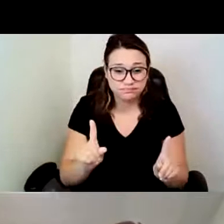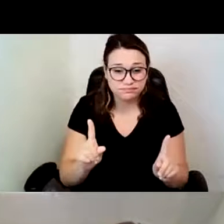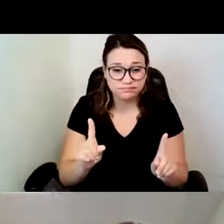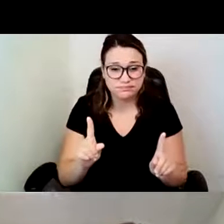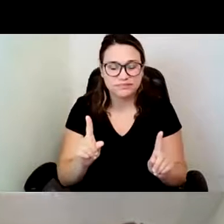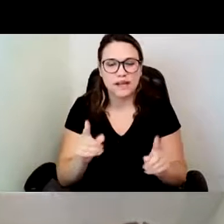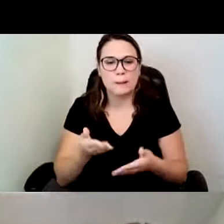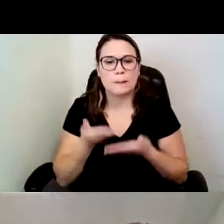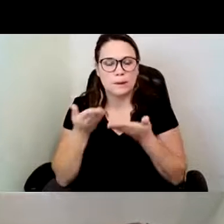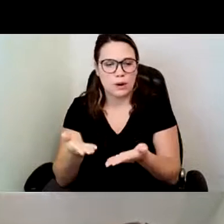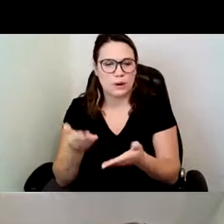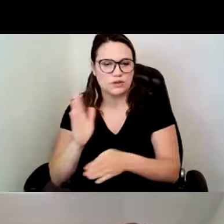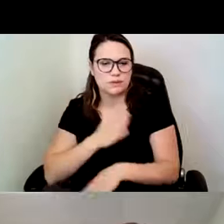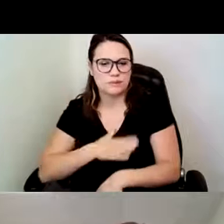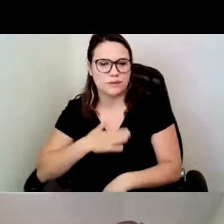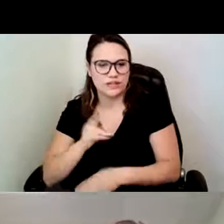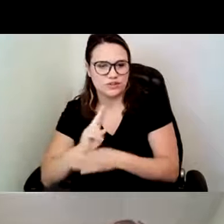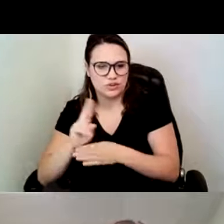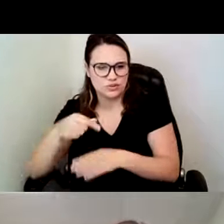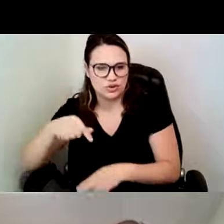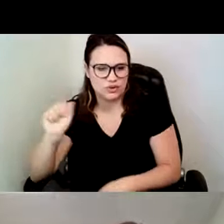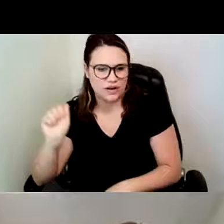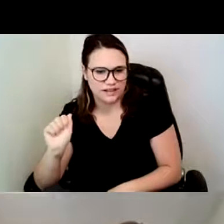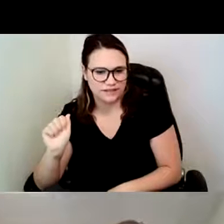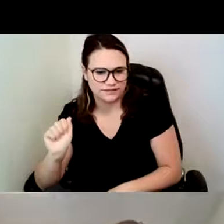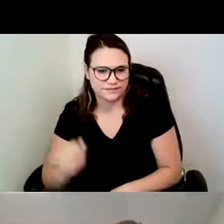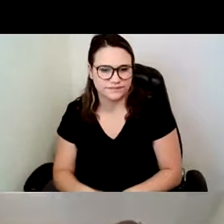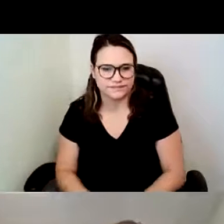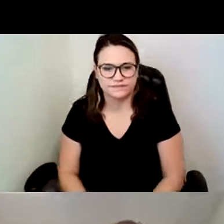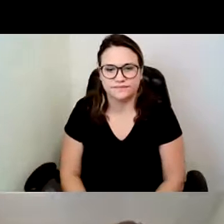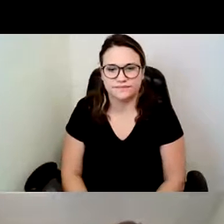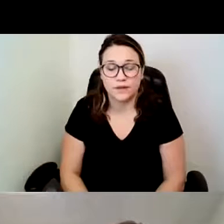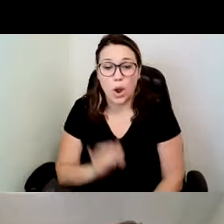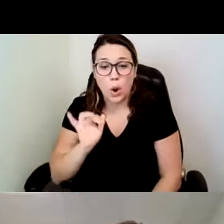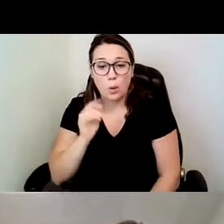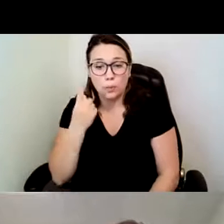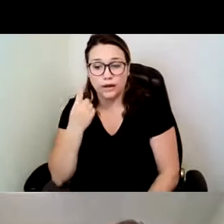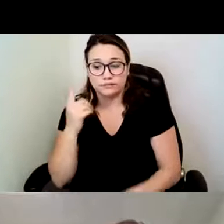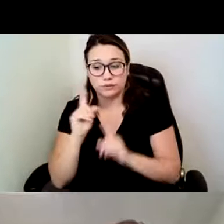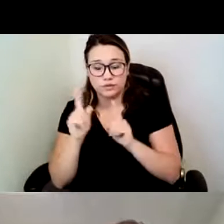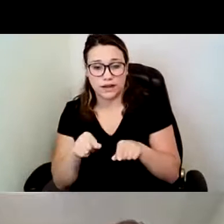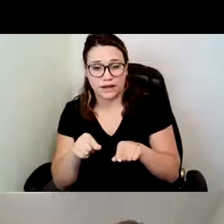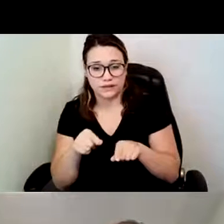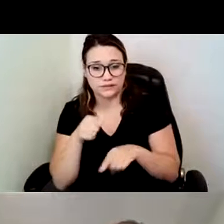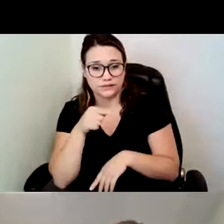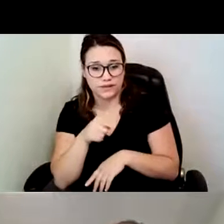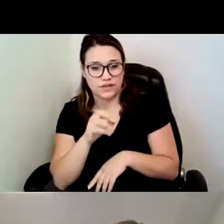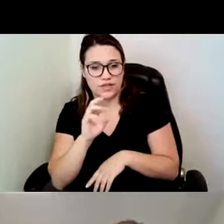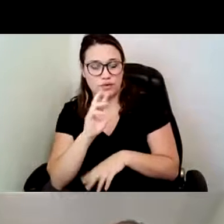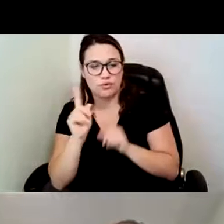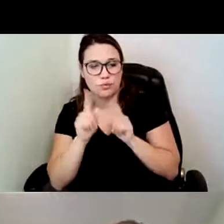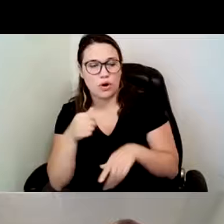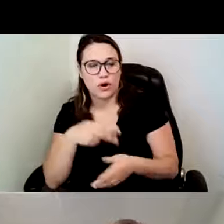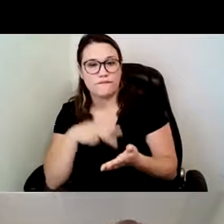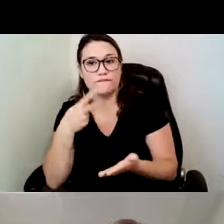Q&A. Okay. Oh, we did get one response in the chat. That the report of her falling,